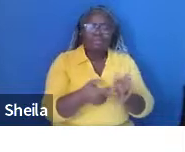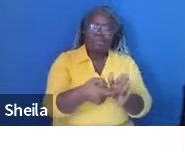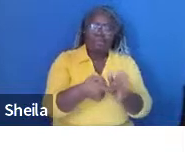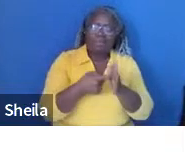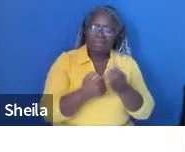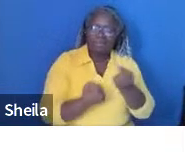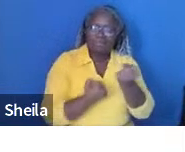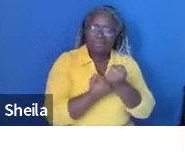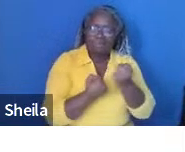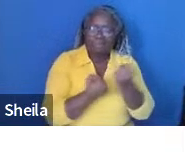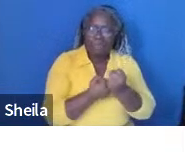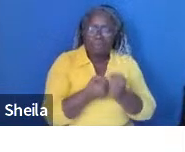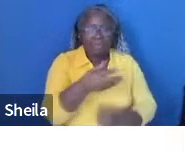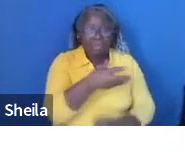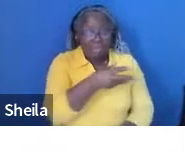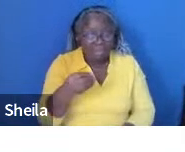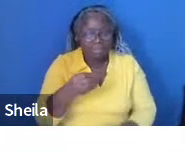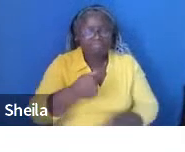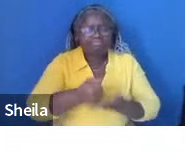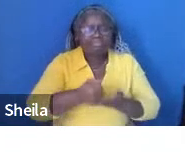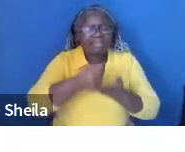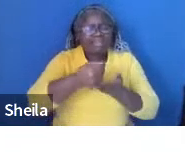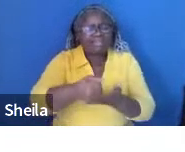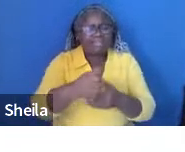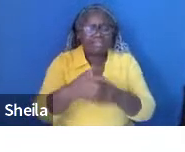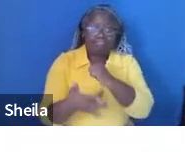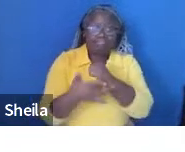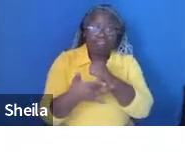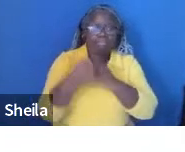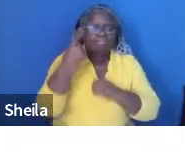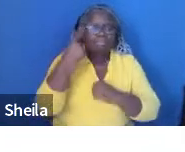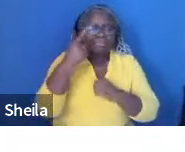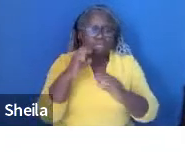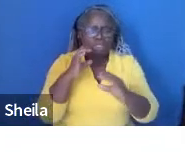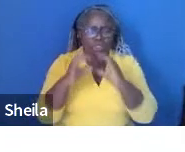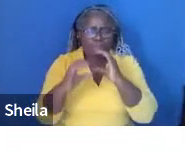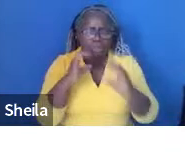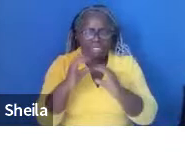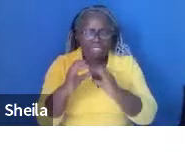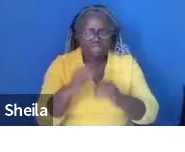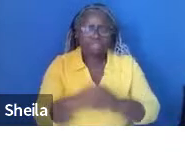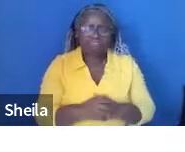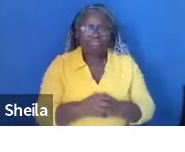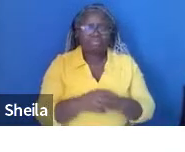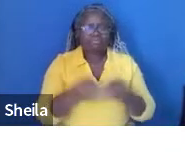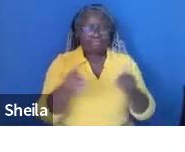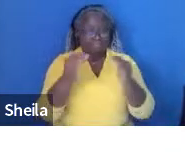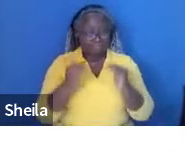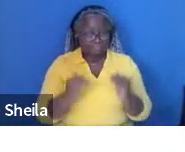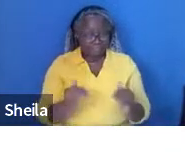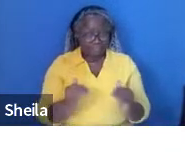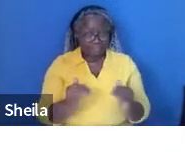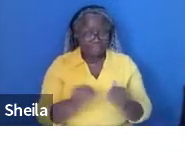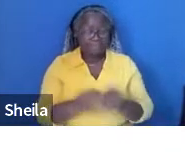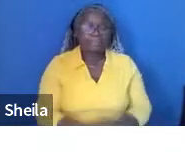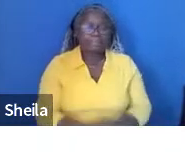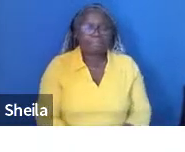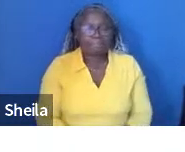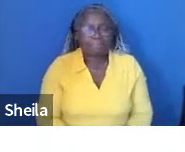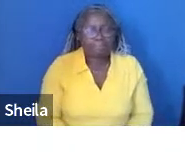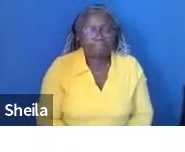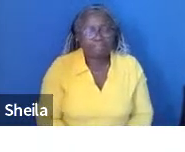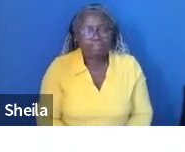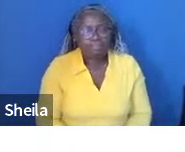slide. Slide 19. On the next few slides, I'll provide some examples of the